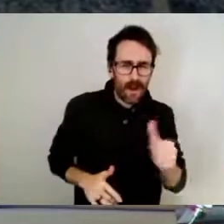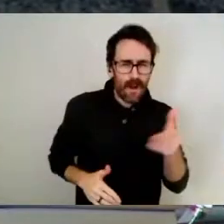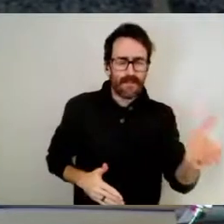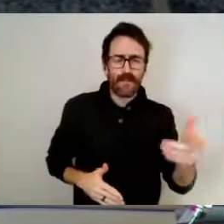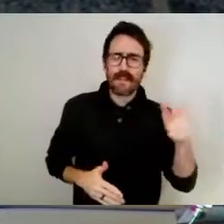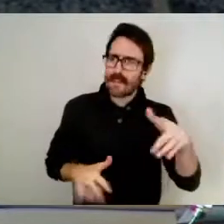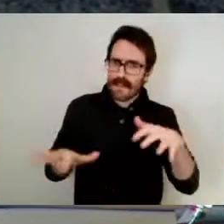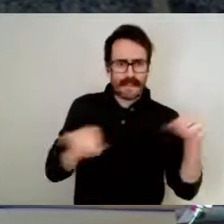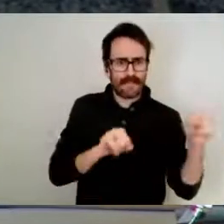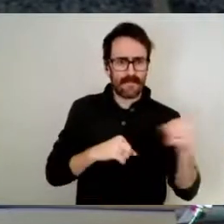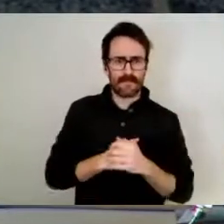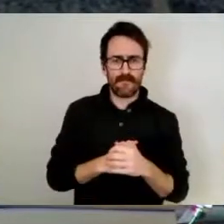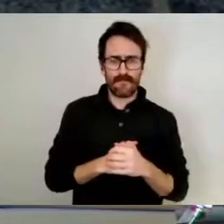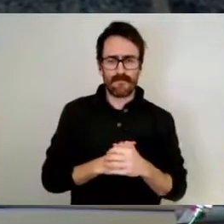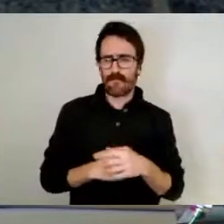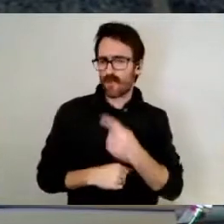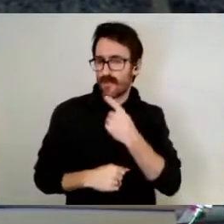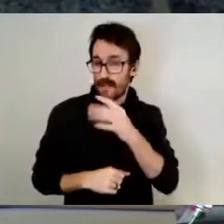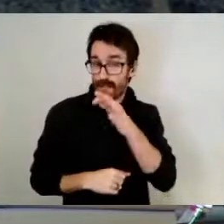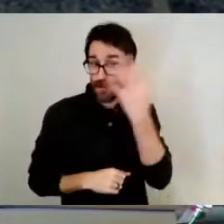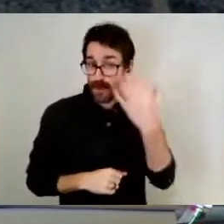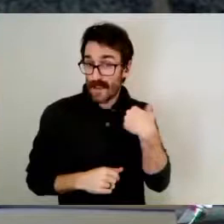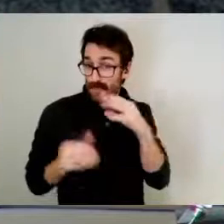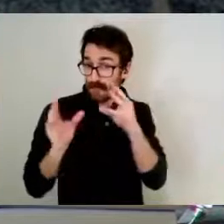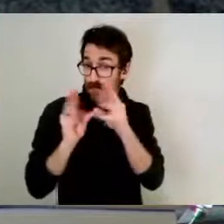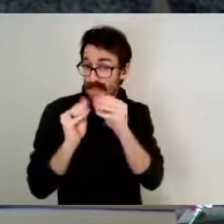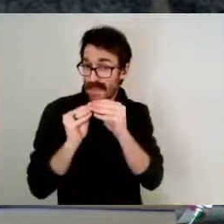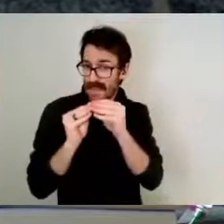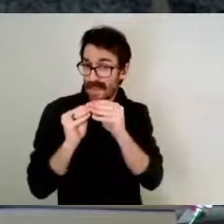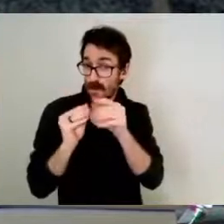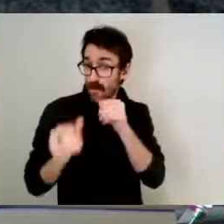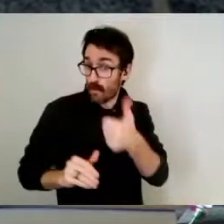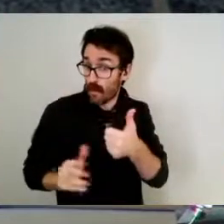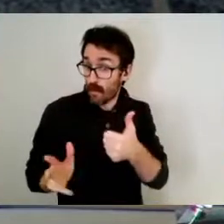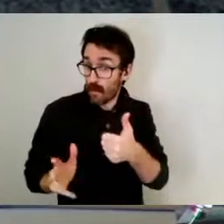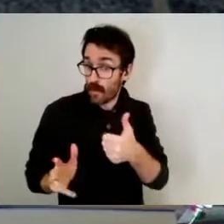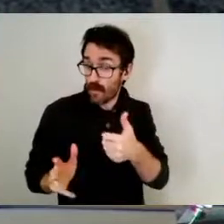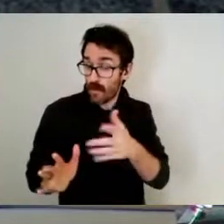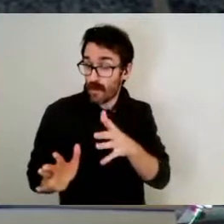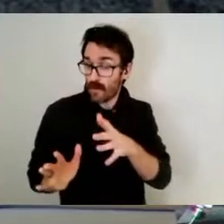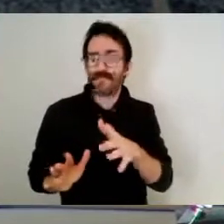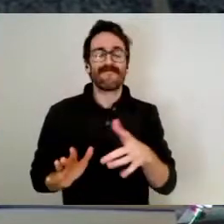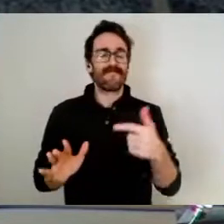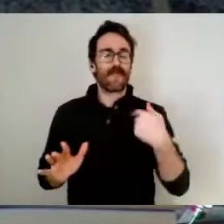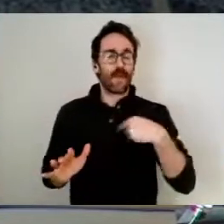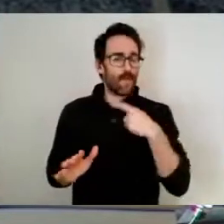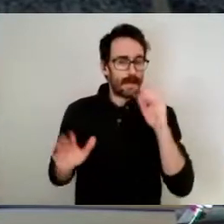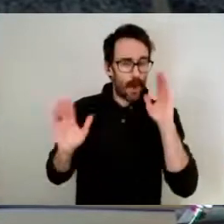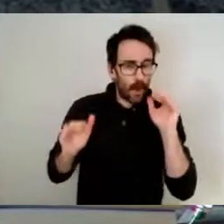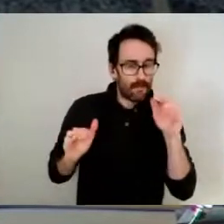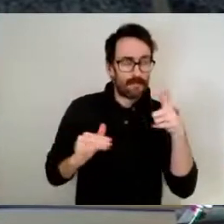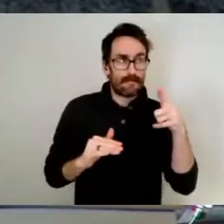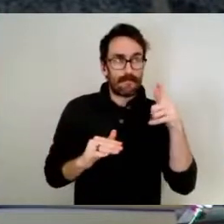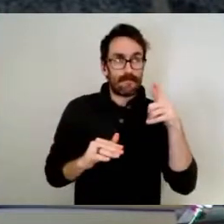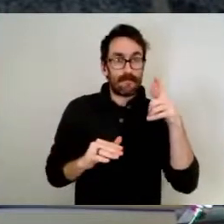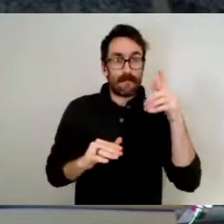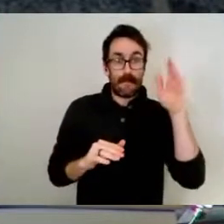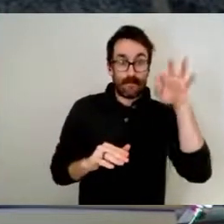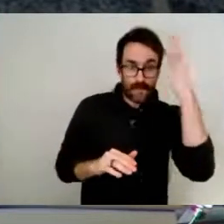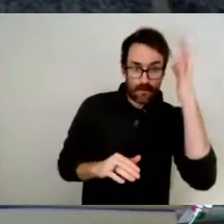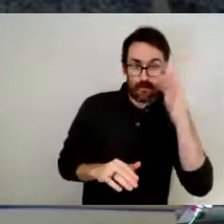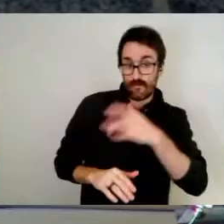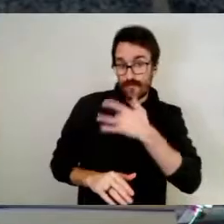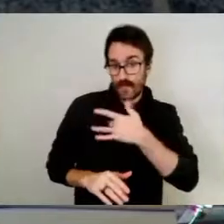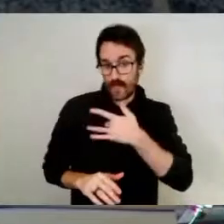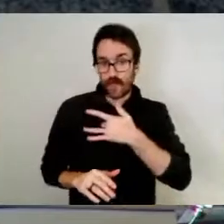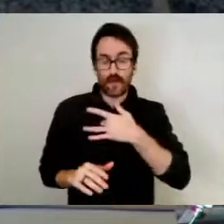and see if we cannot find an amicable solution to this. I'm not suggesting for a moment that the government bend